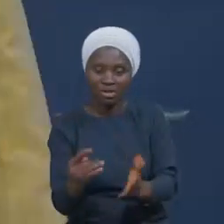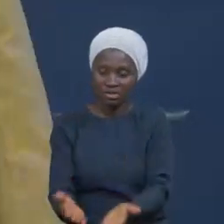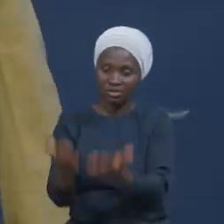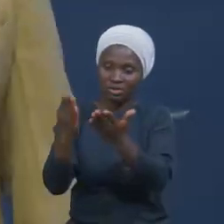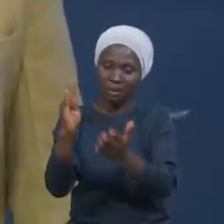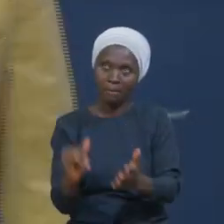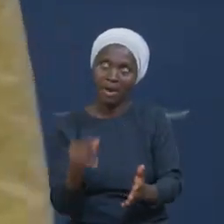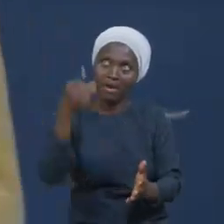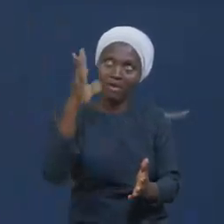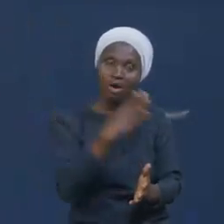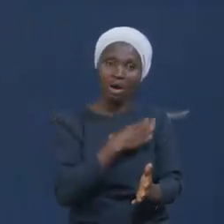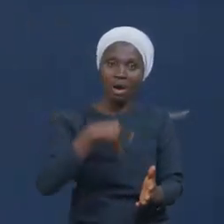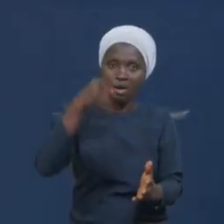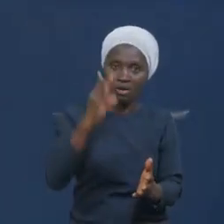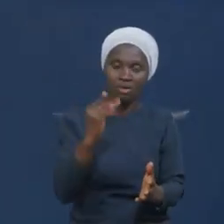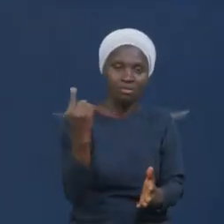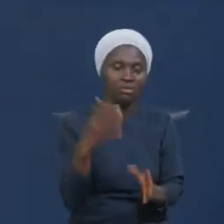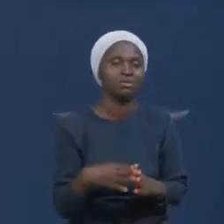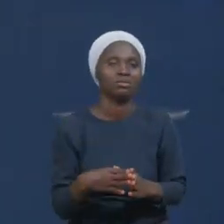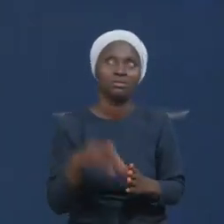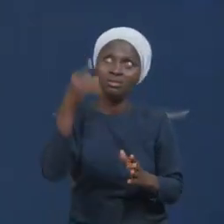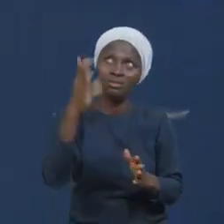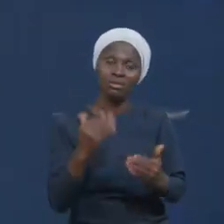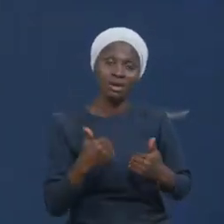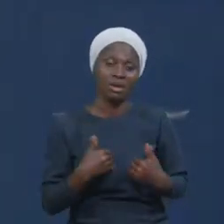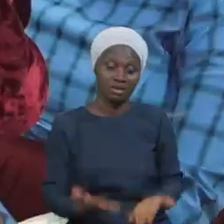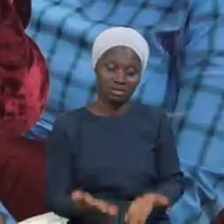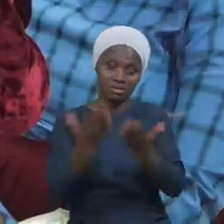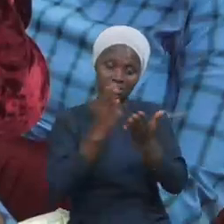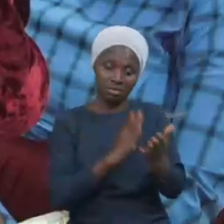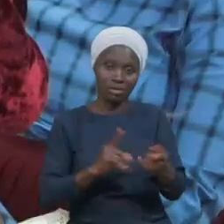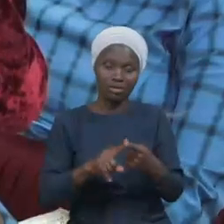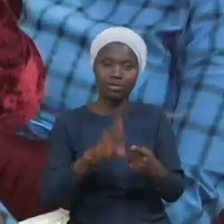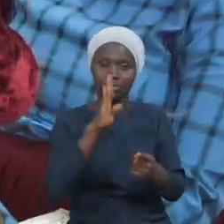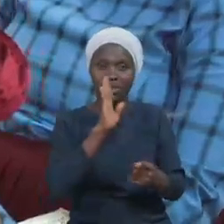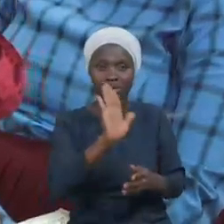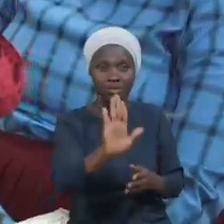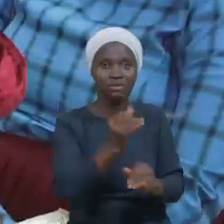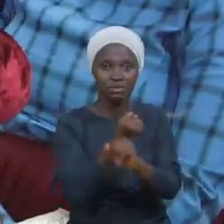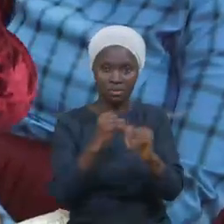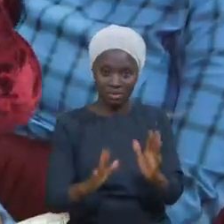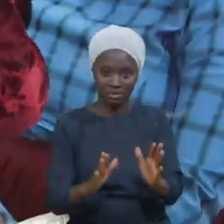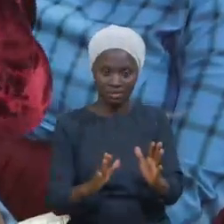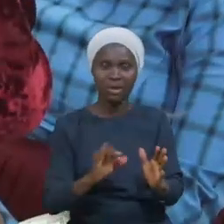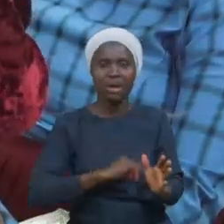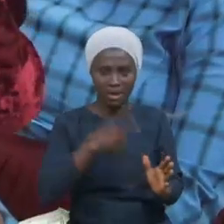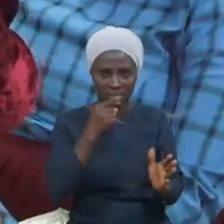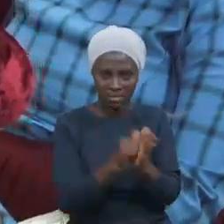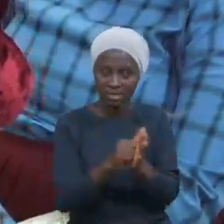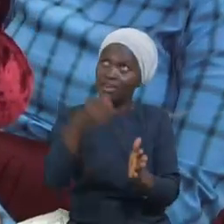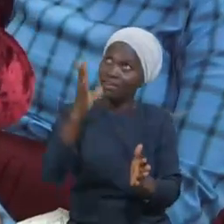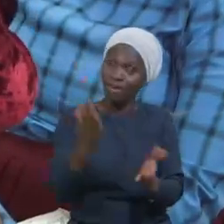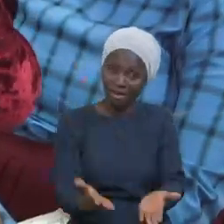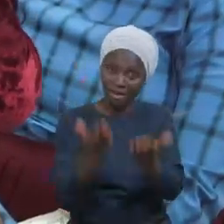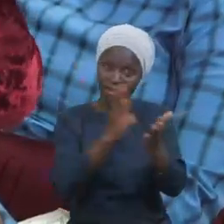alone. God has exalted Christ to be your Savior. I said God has